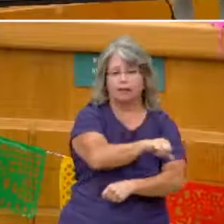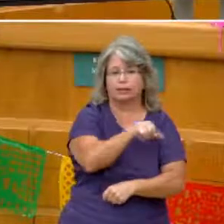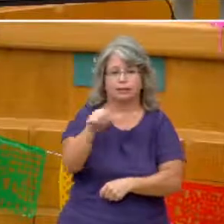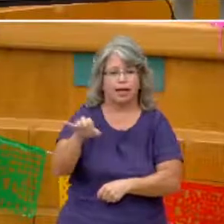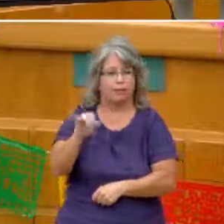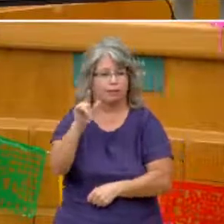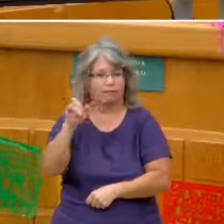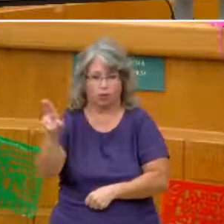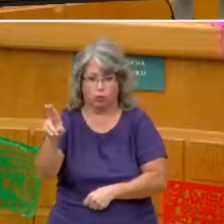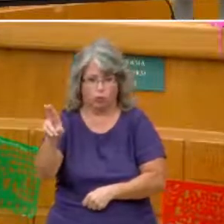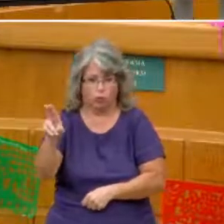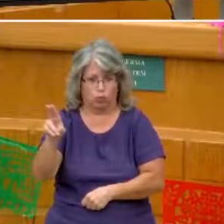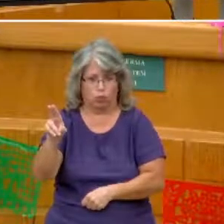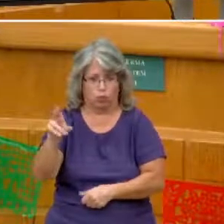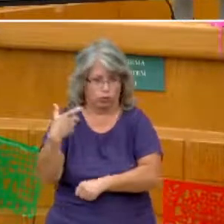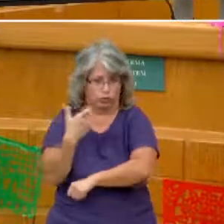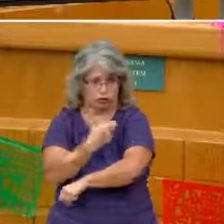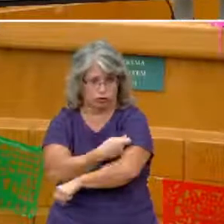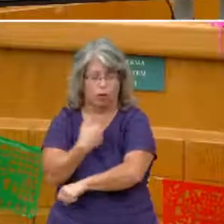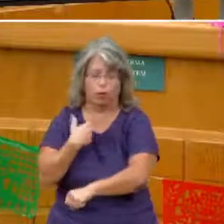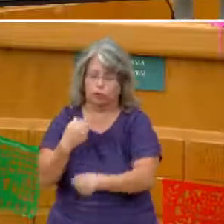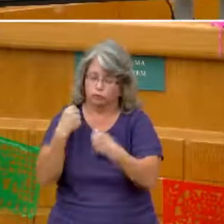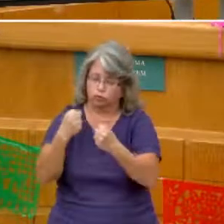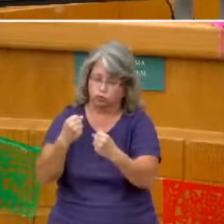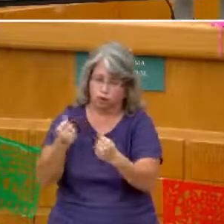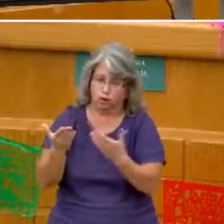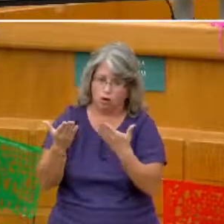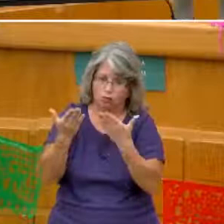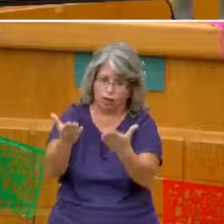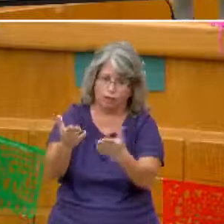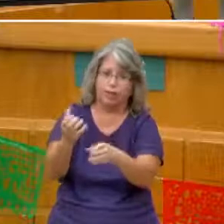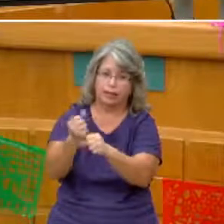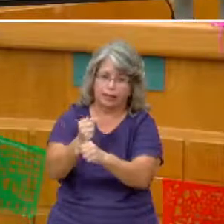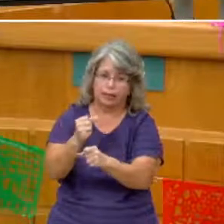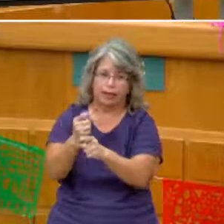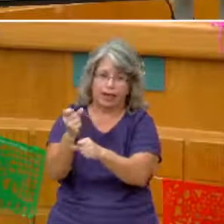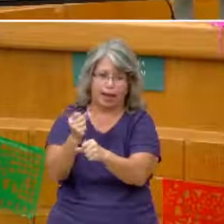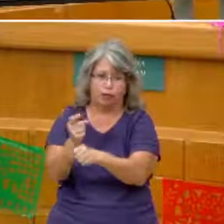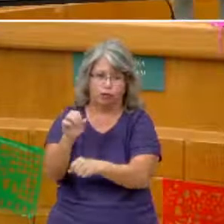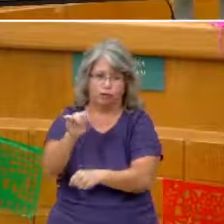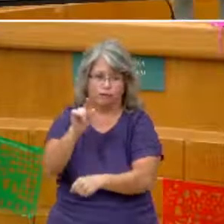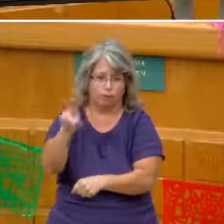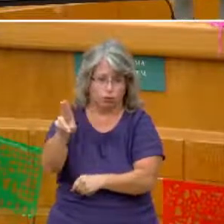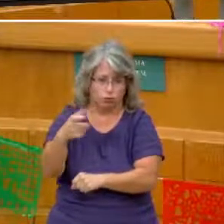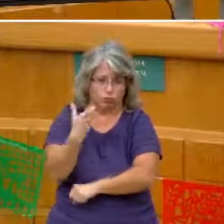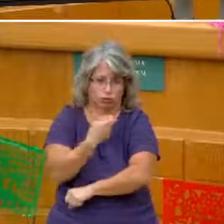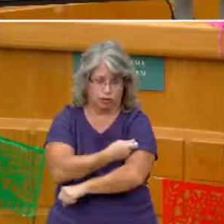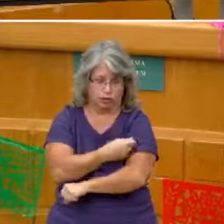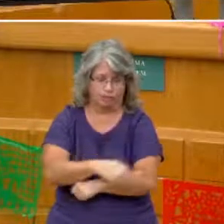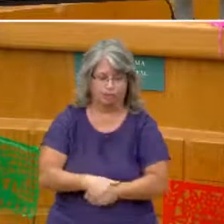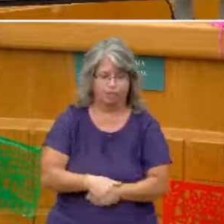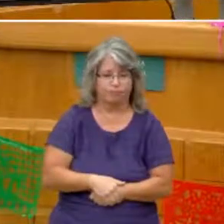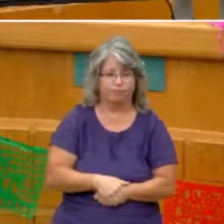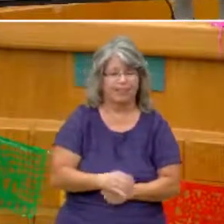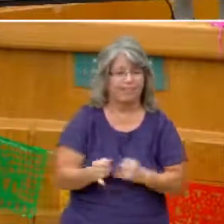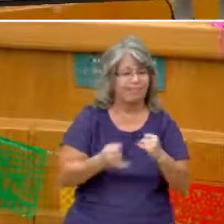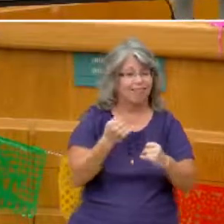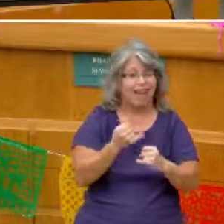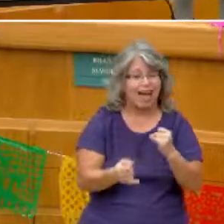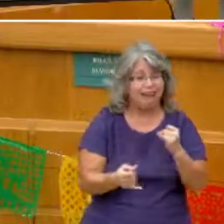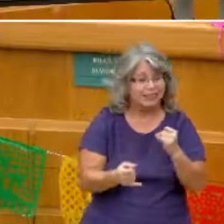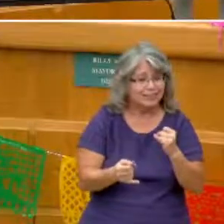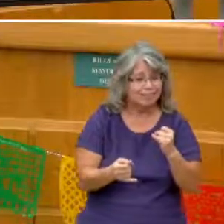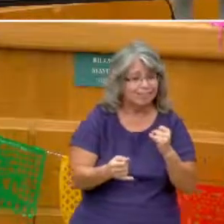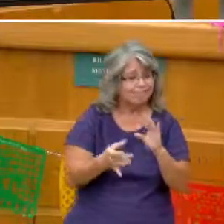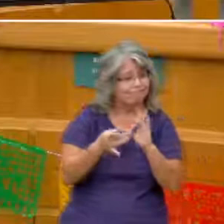recommend getting an annual flu shot. Finally, hurricane season is not over. And last week we saw